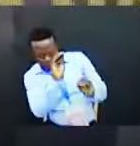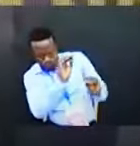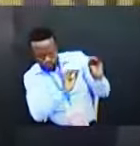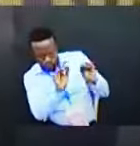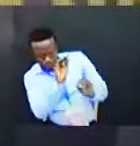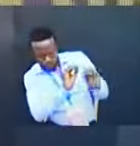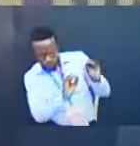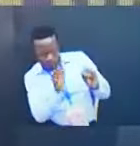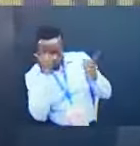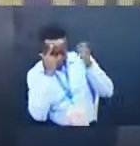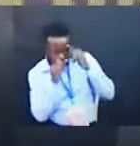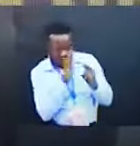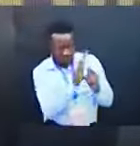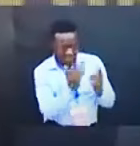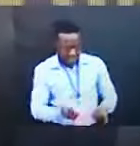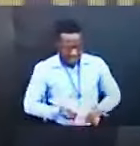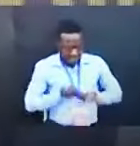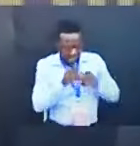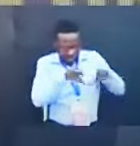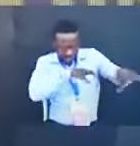nickname Puritans.